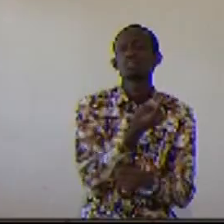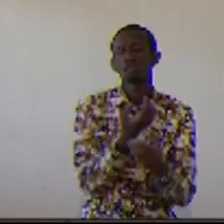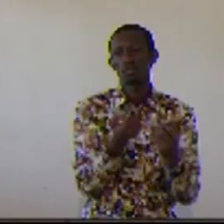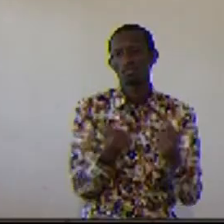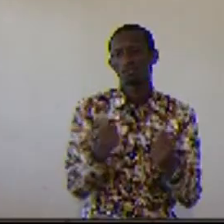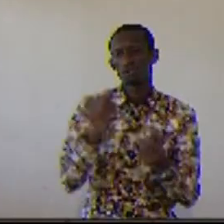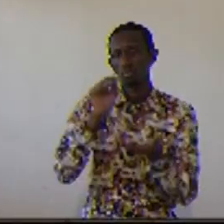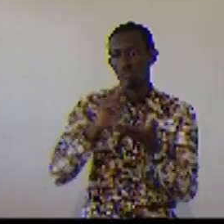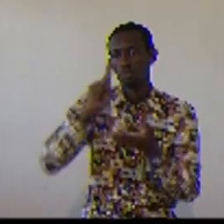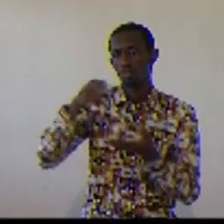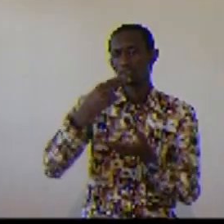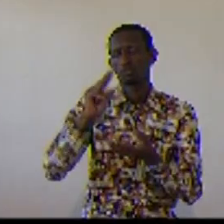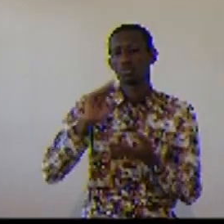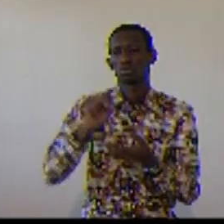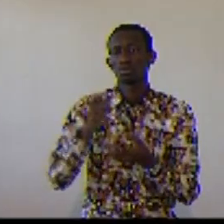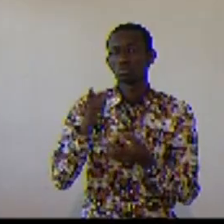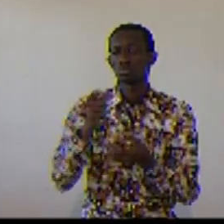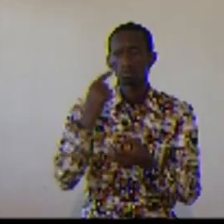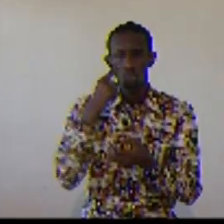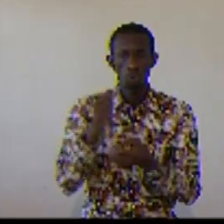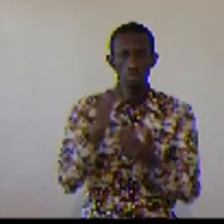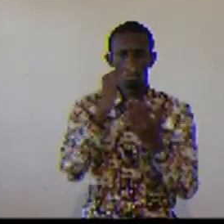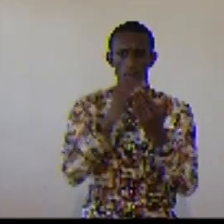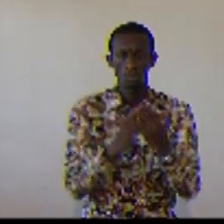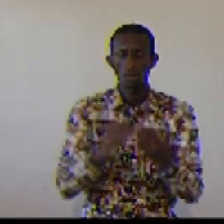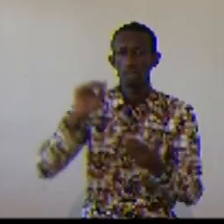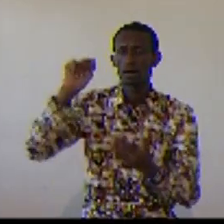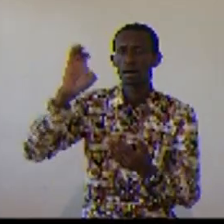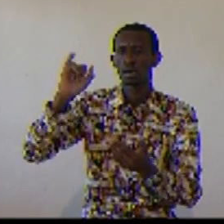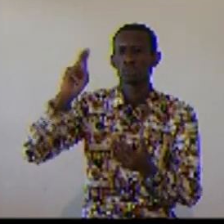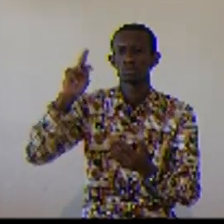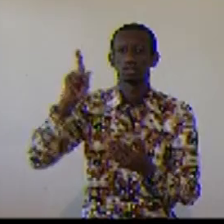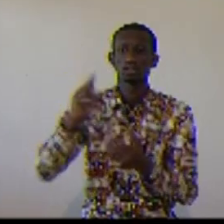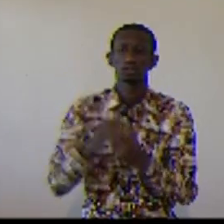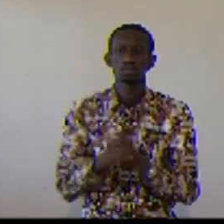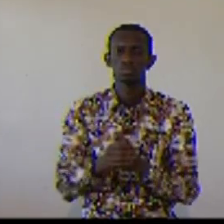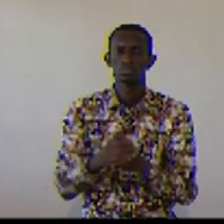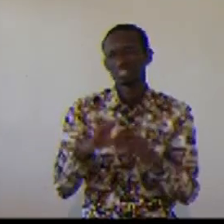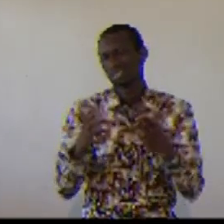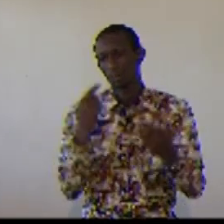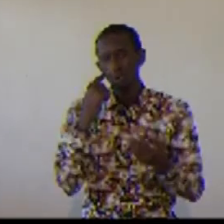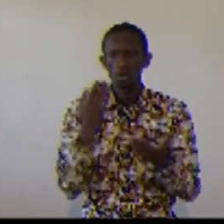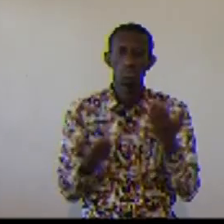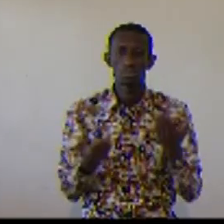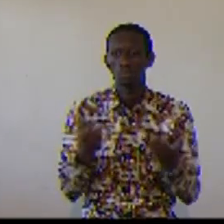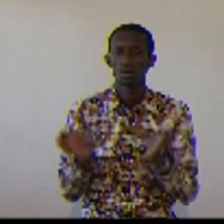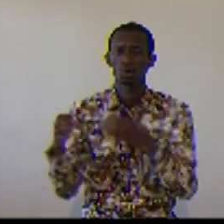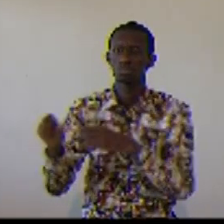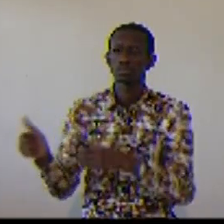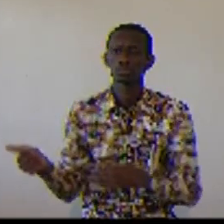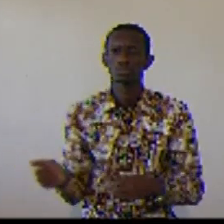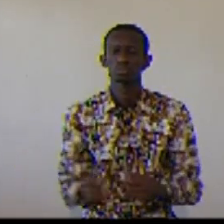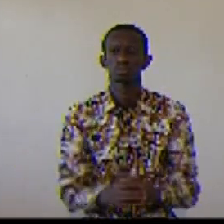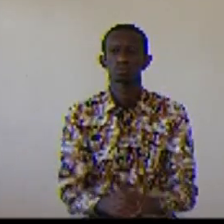acidic. And then you can also look at other depending on those groups.